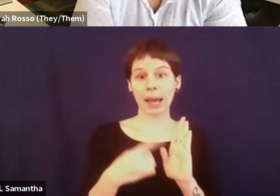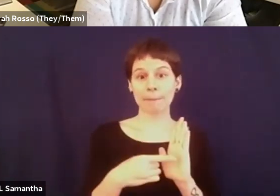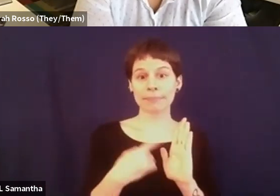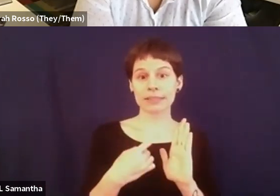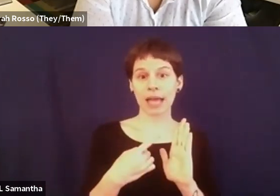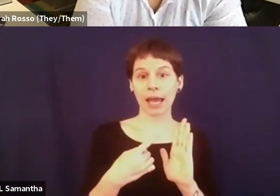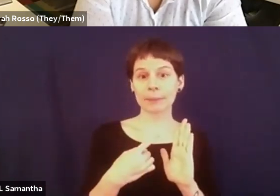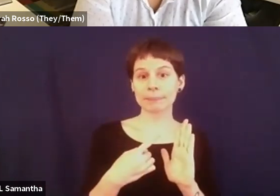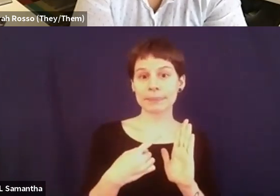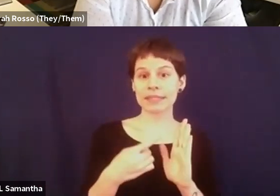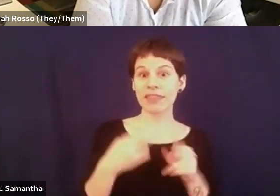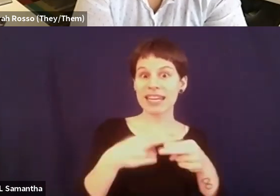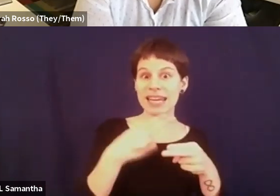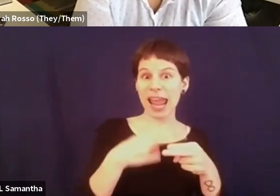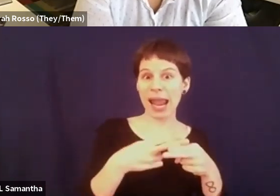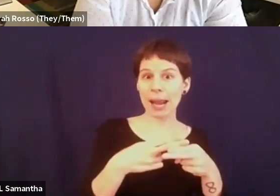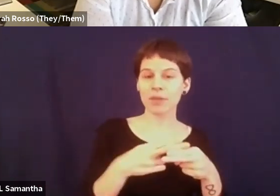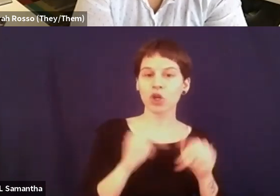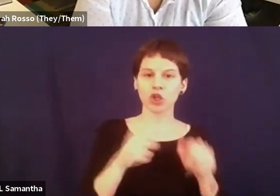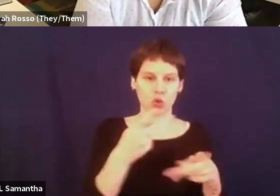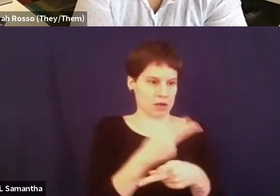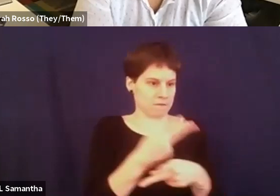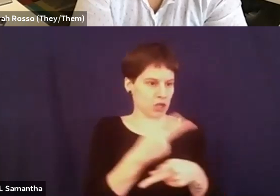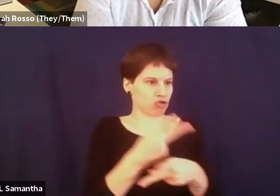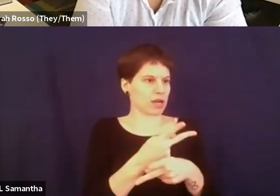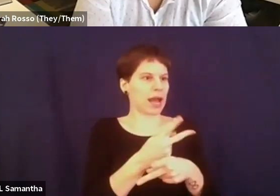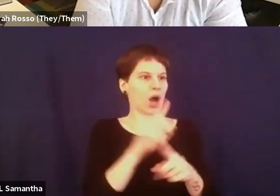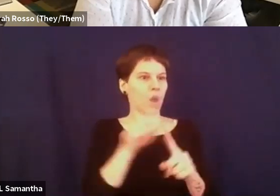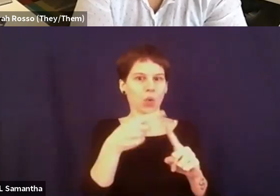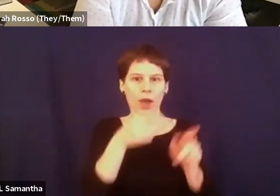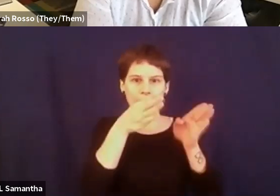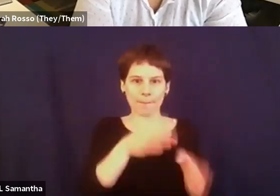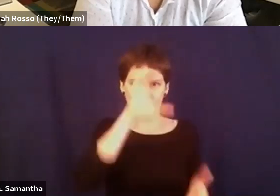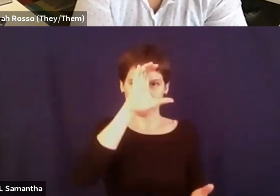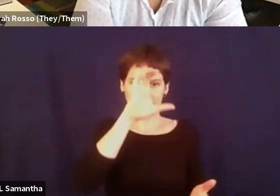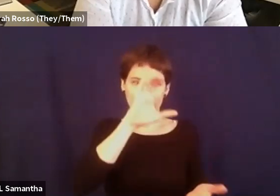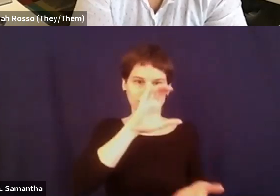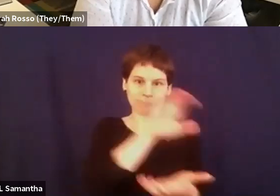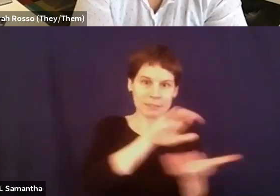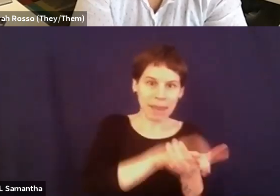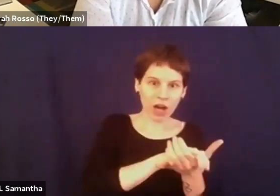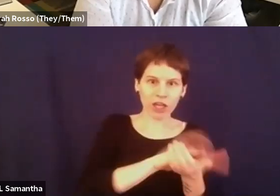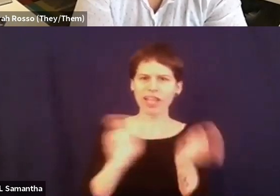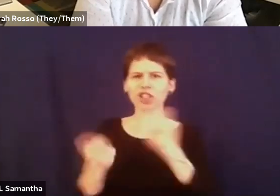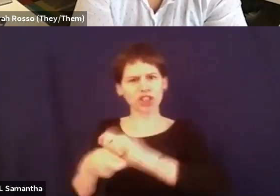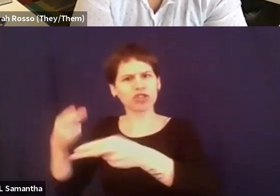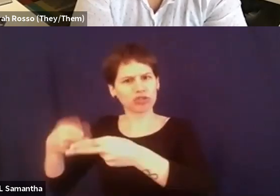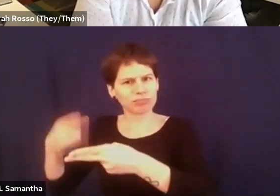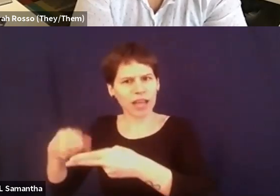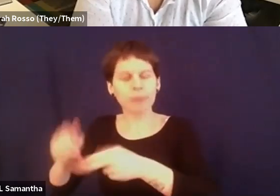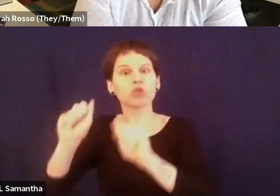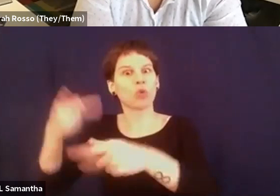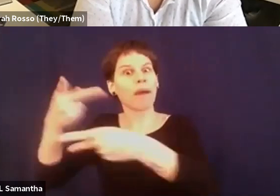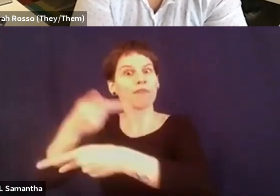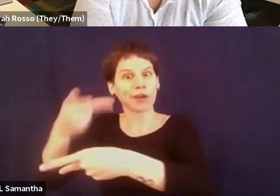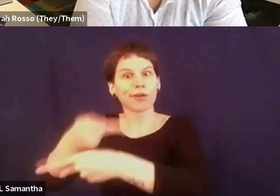someone changed. Like you can figure out when people get married. I mean, people are changing their names all the time. I didn't, but people do that. You can figure that out.